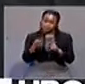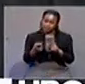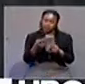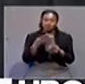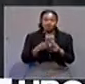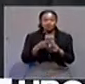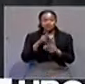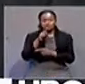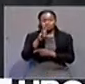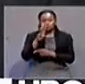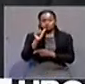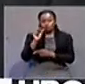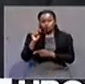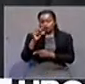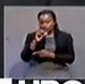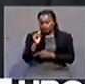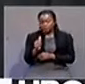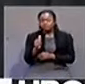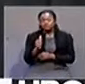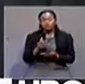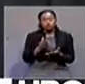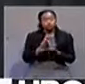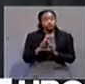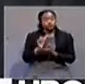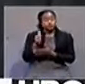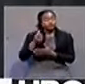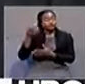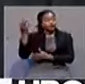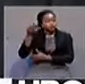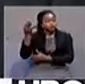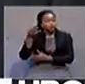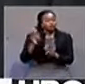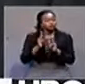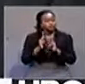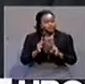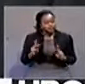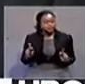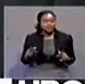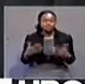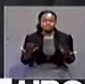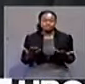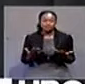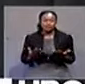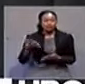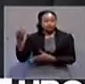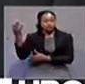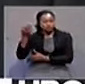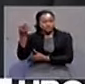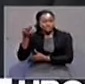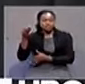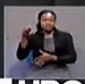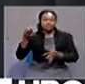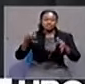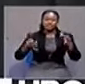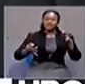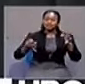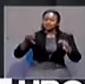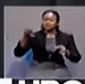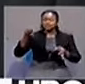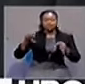Lwanga, preached peace, preached justice,